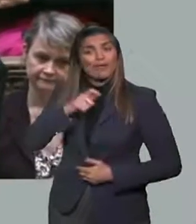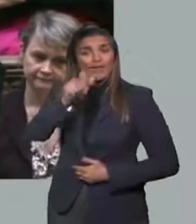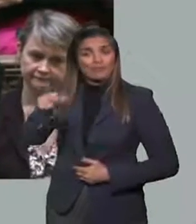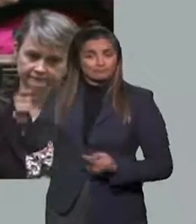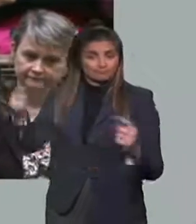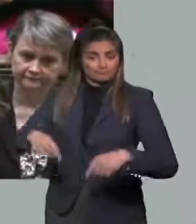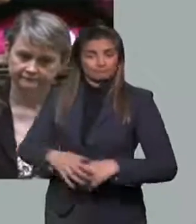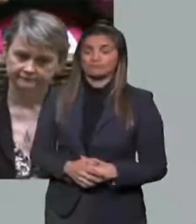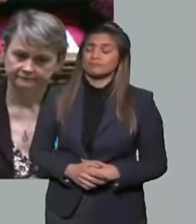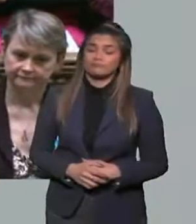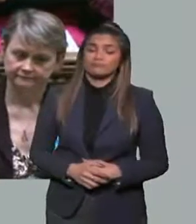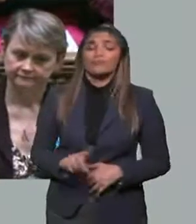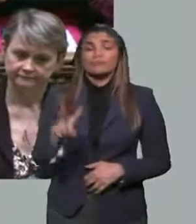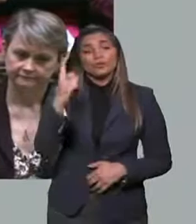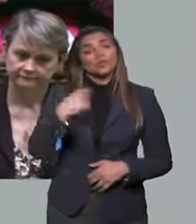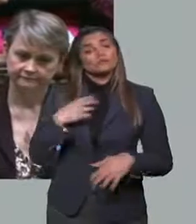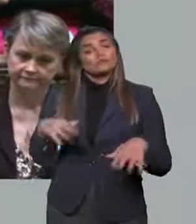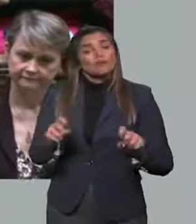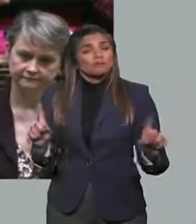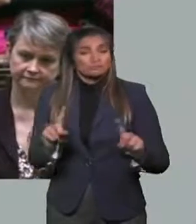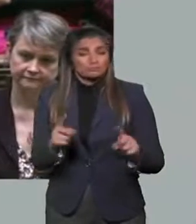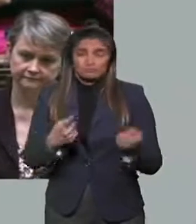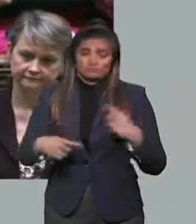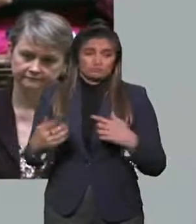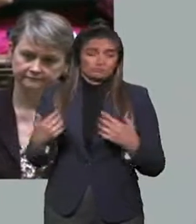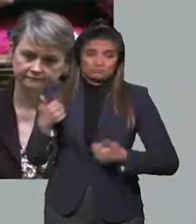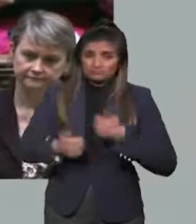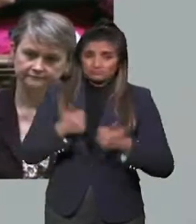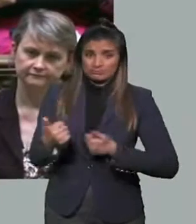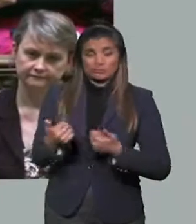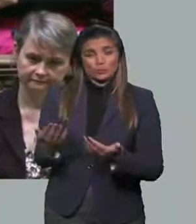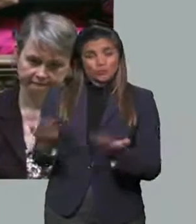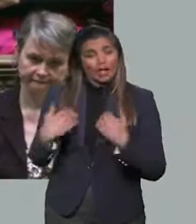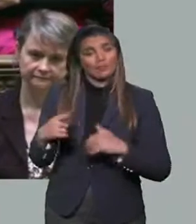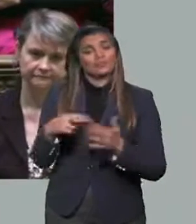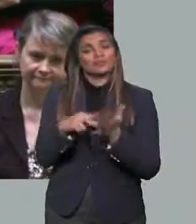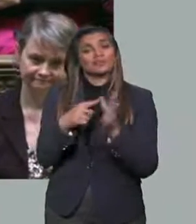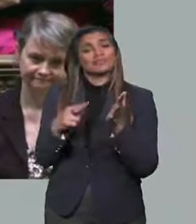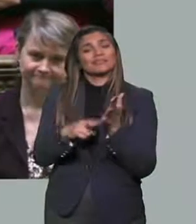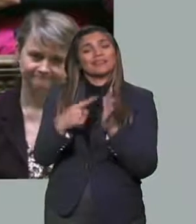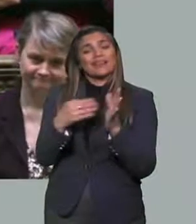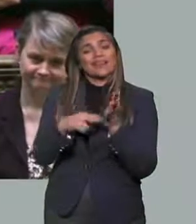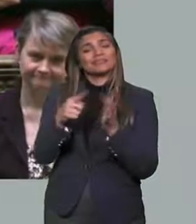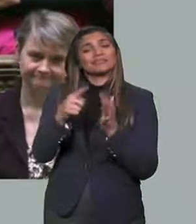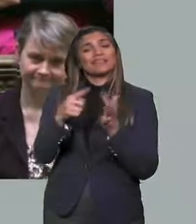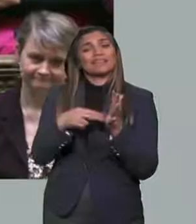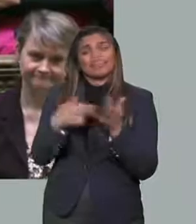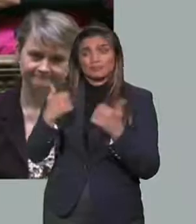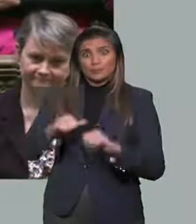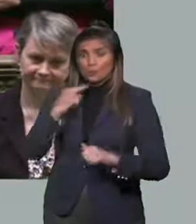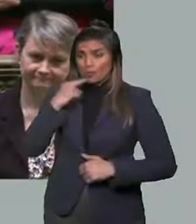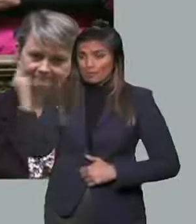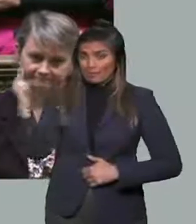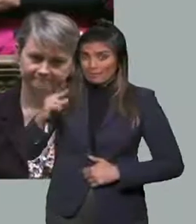by wholeheartedly welcoming the positive steps towards returning Nazanin Zaghari-Ratcliffe and Anusha Ashuri to